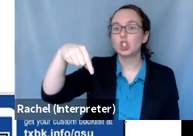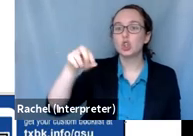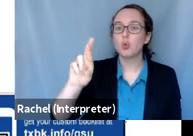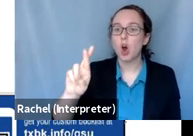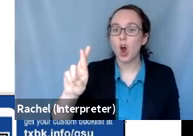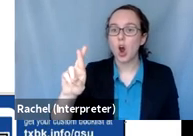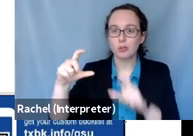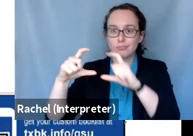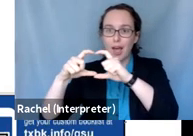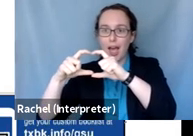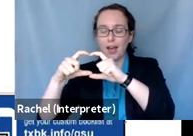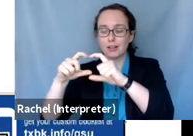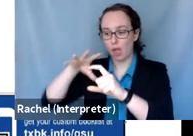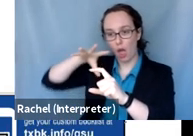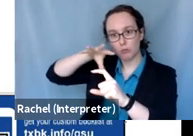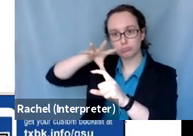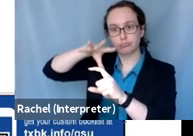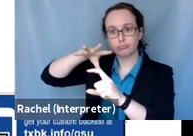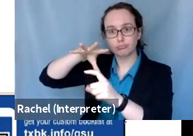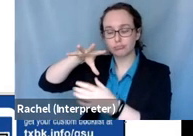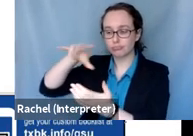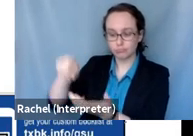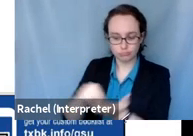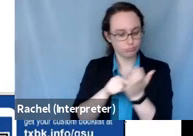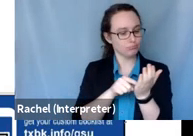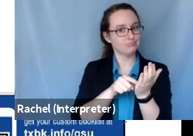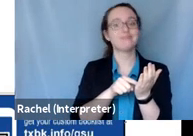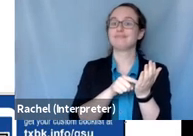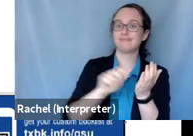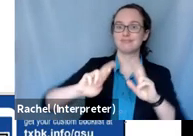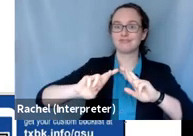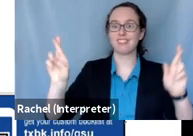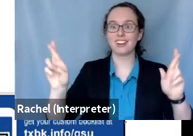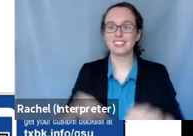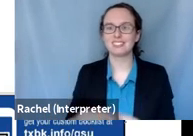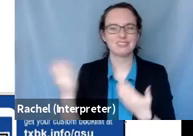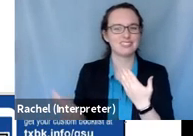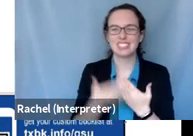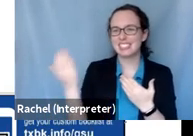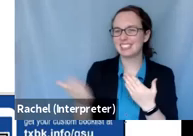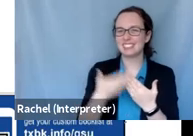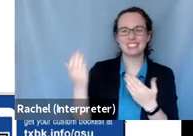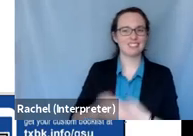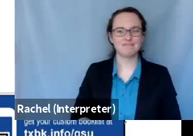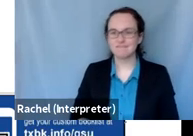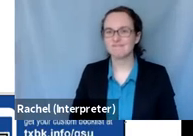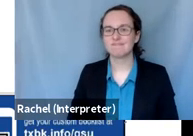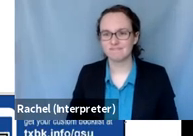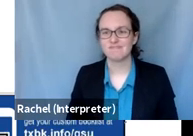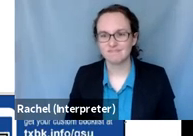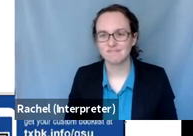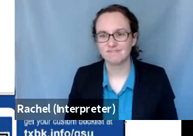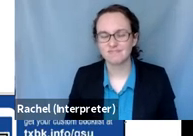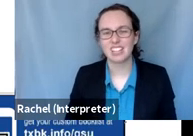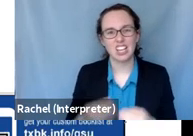camera, hit that code. This comes up, you type in your student ID, you're ready to go. So it makes it really quick and easy and the shopping experience much, much